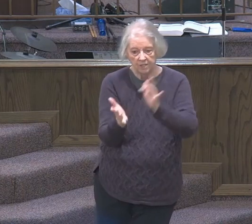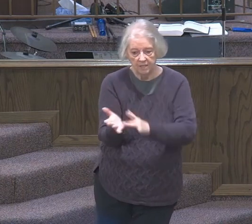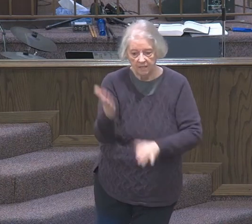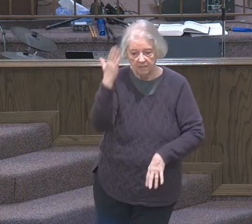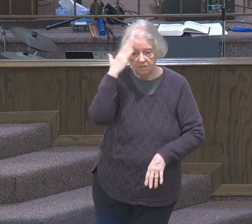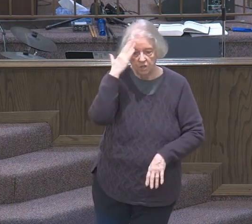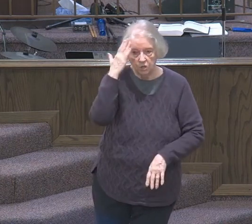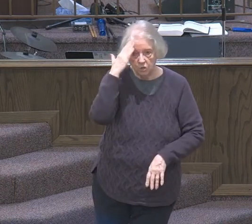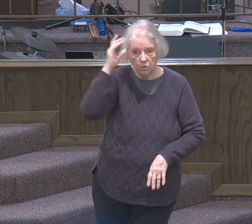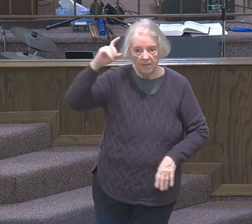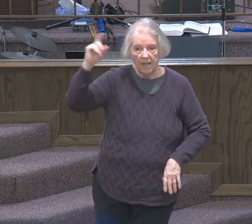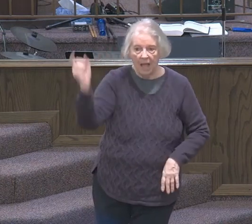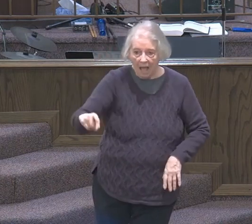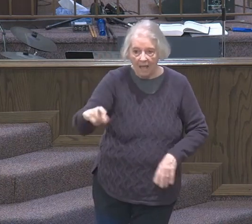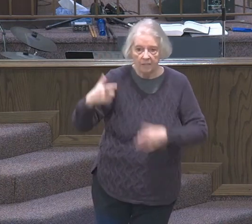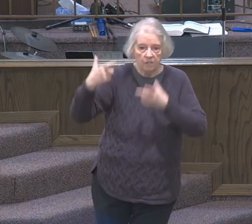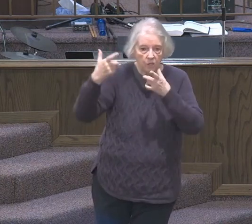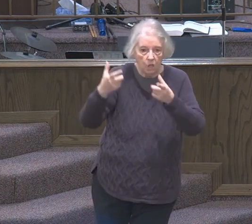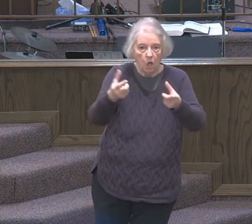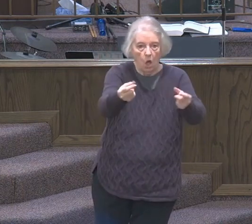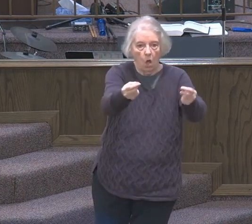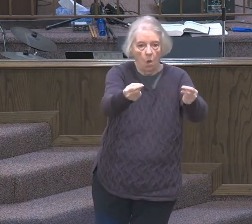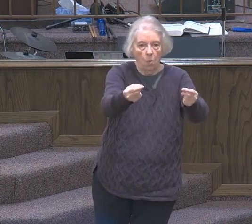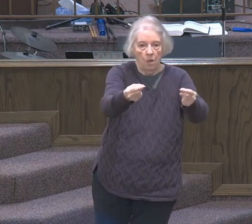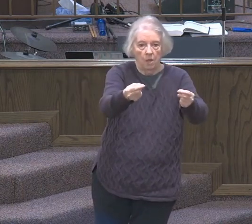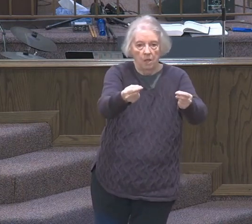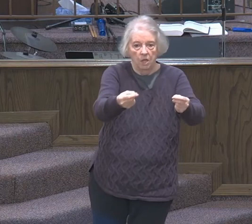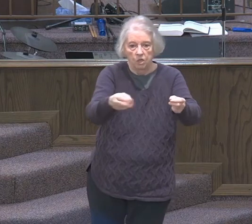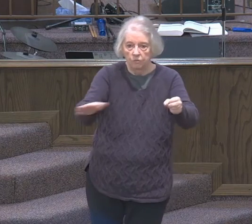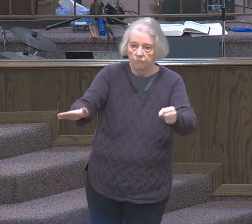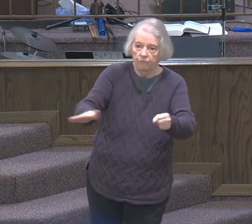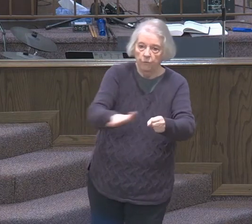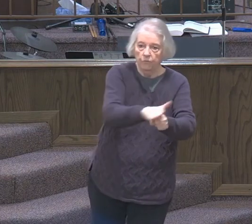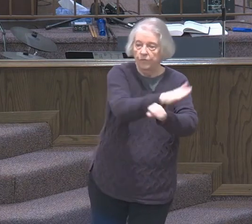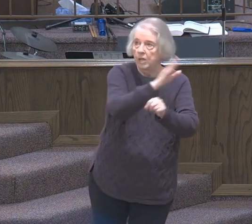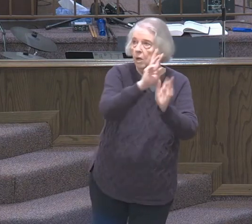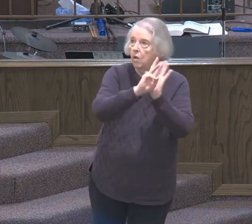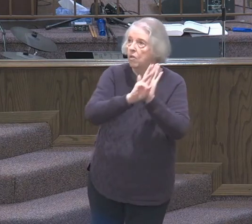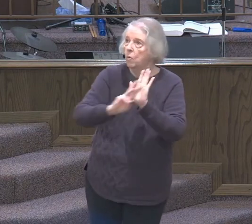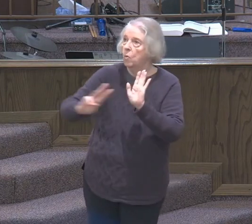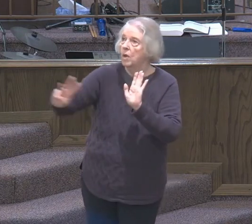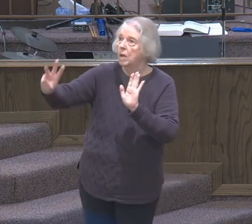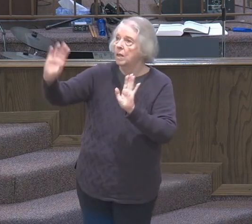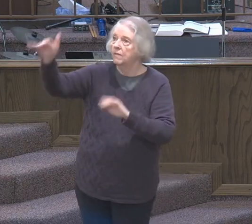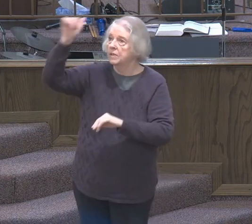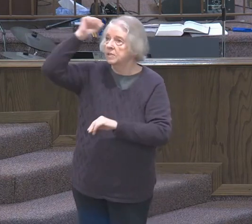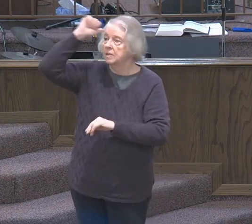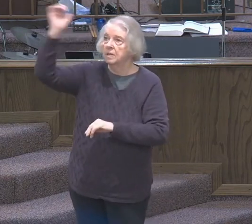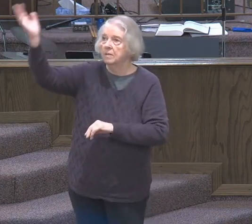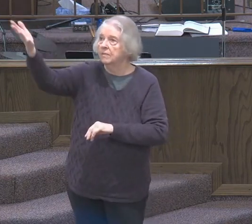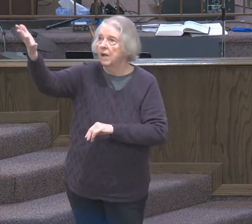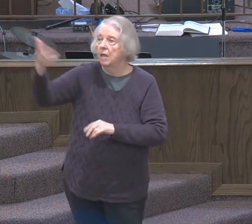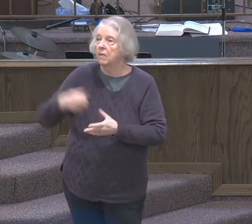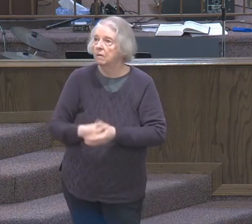that he had to fulfill the will of his Father. So nothing was going to take